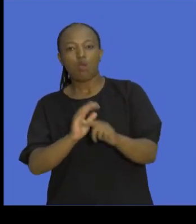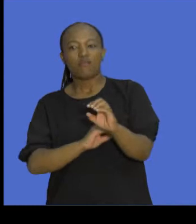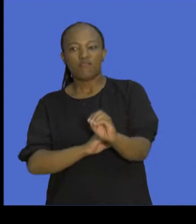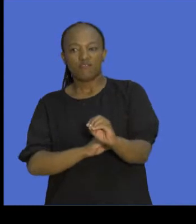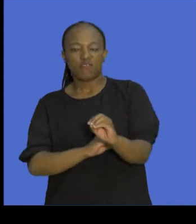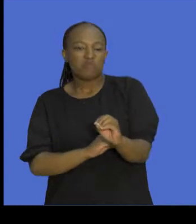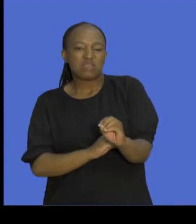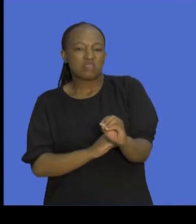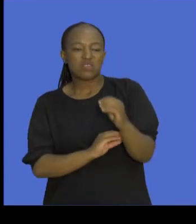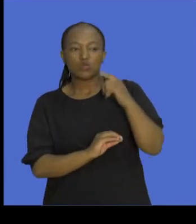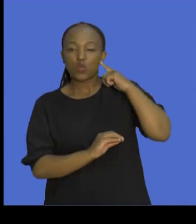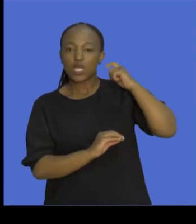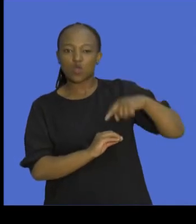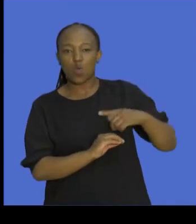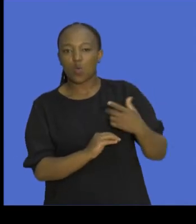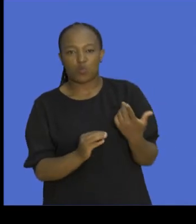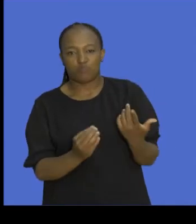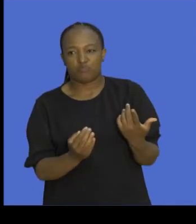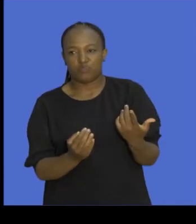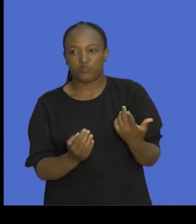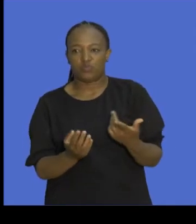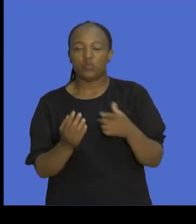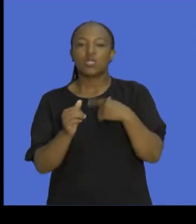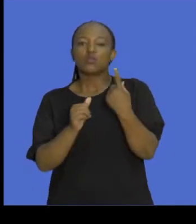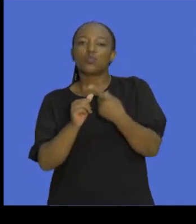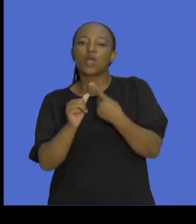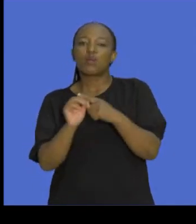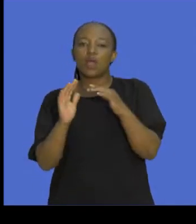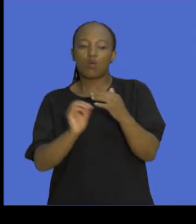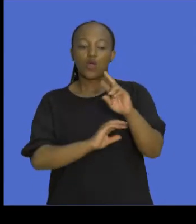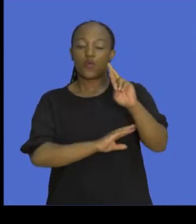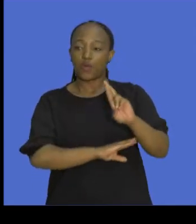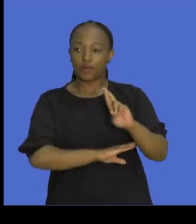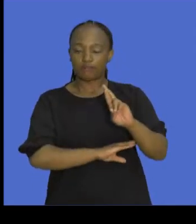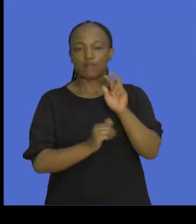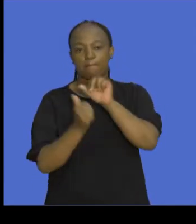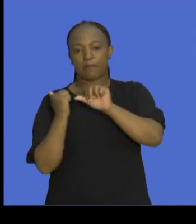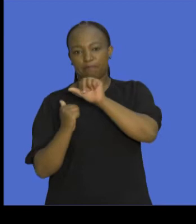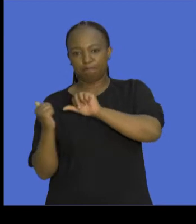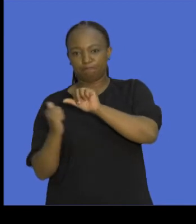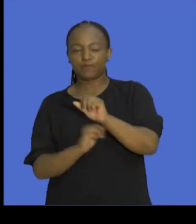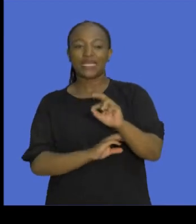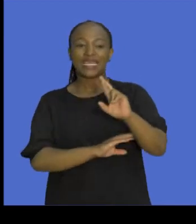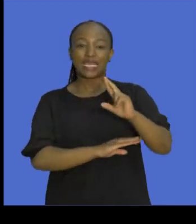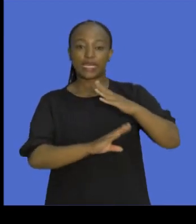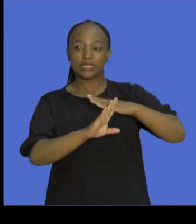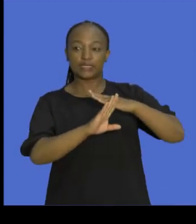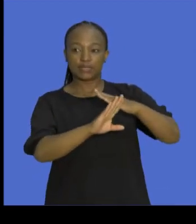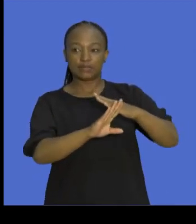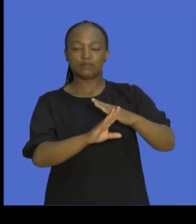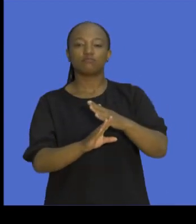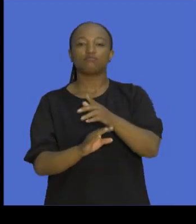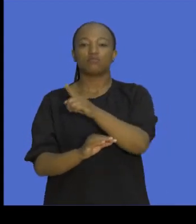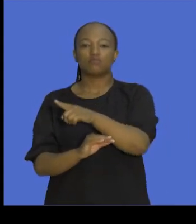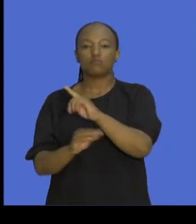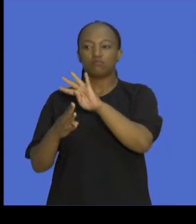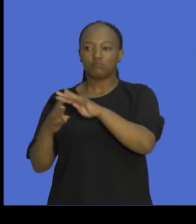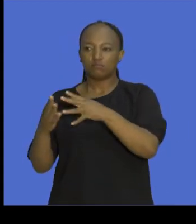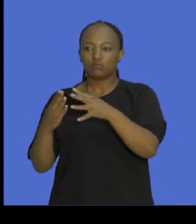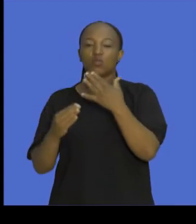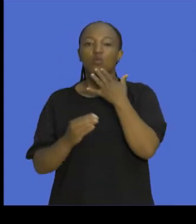us to actually ignore it, okay? So how do we calculate resistance? It takes us back, you know, resistance is the